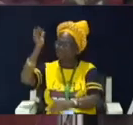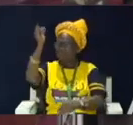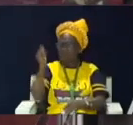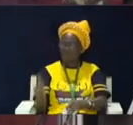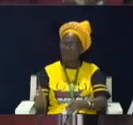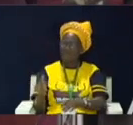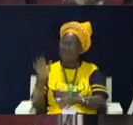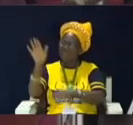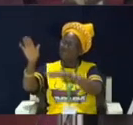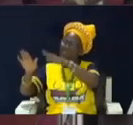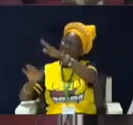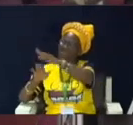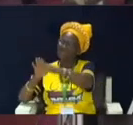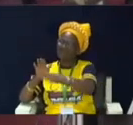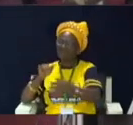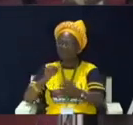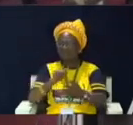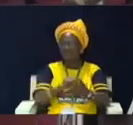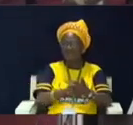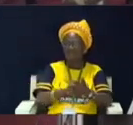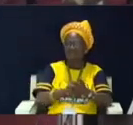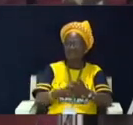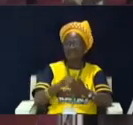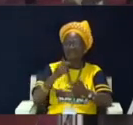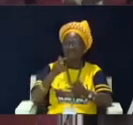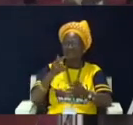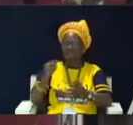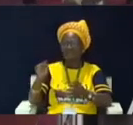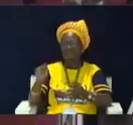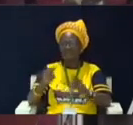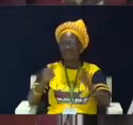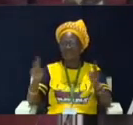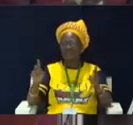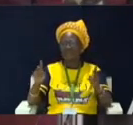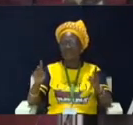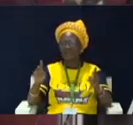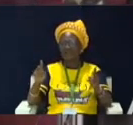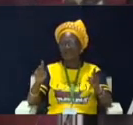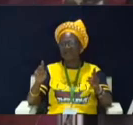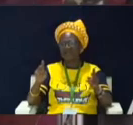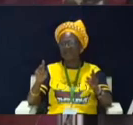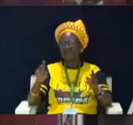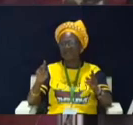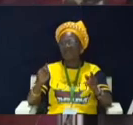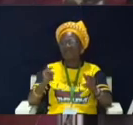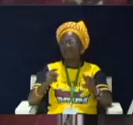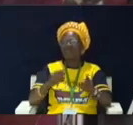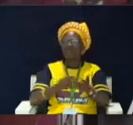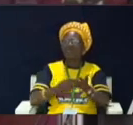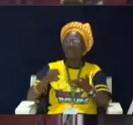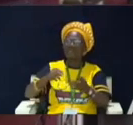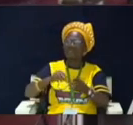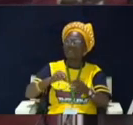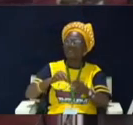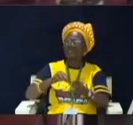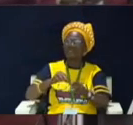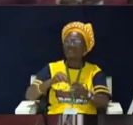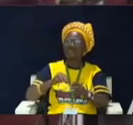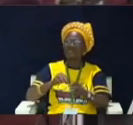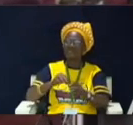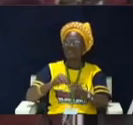that the very first Holy Communion service, if we want to call it that, that